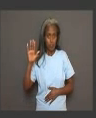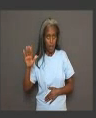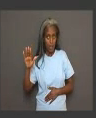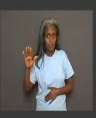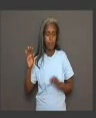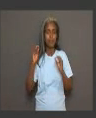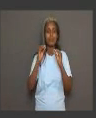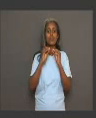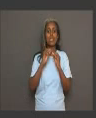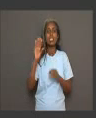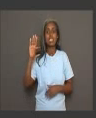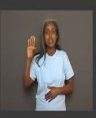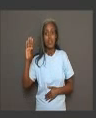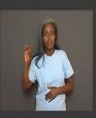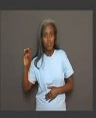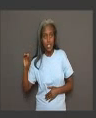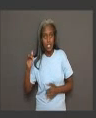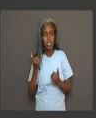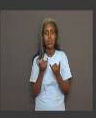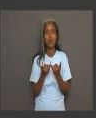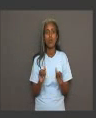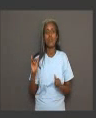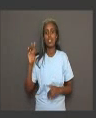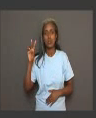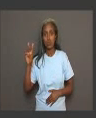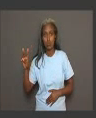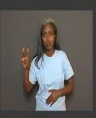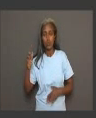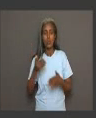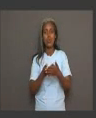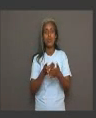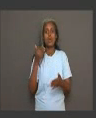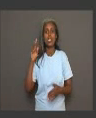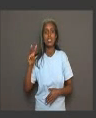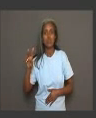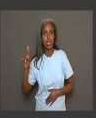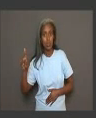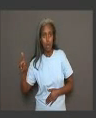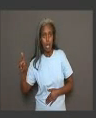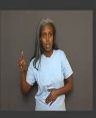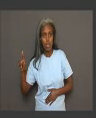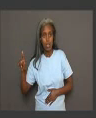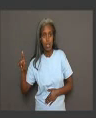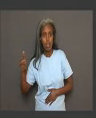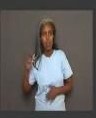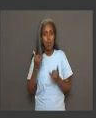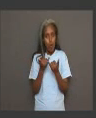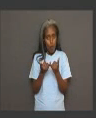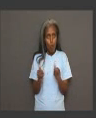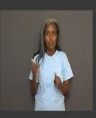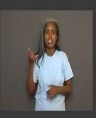18.5 plus 50 over 2 minus 21